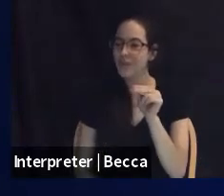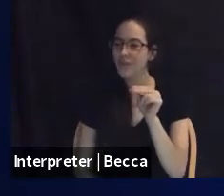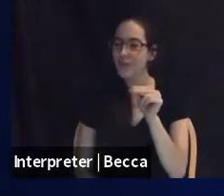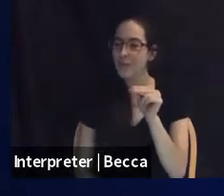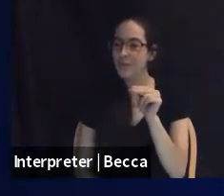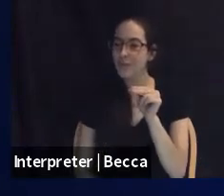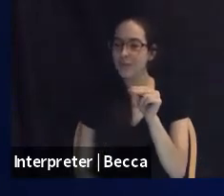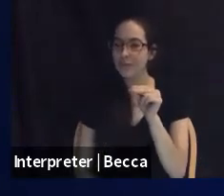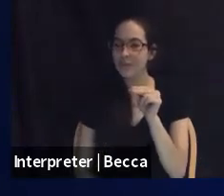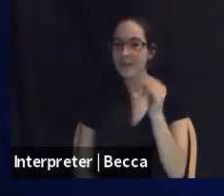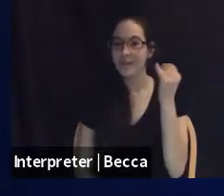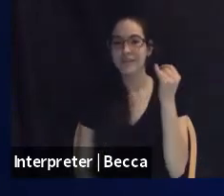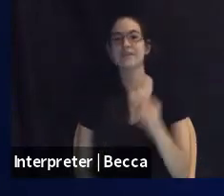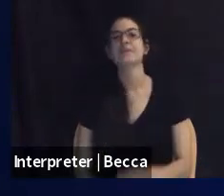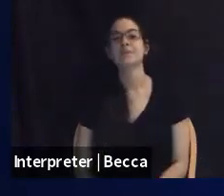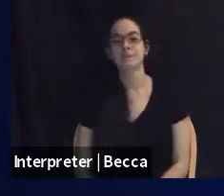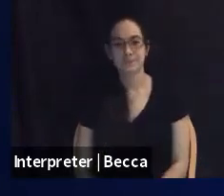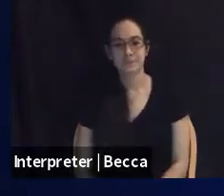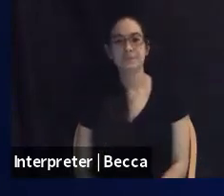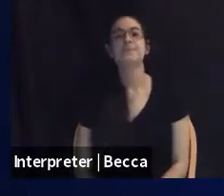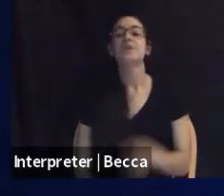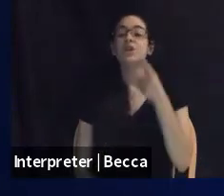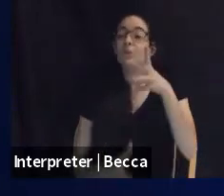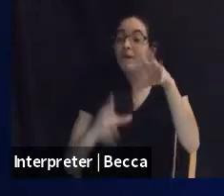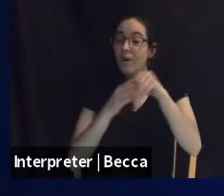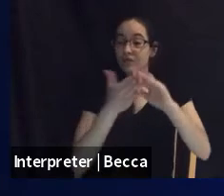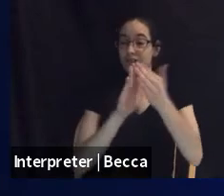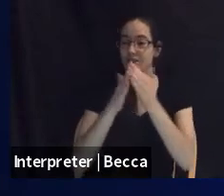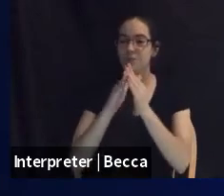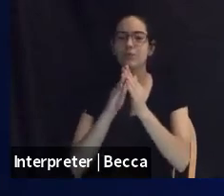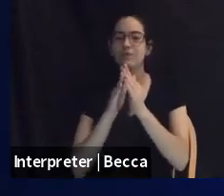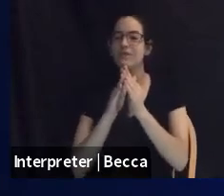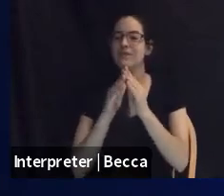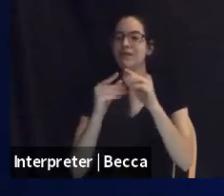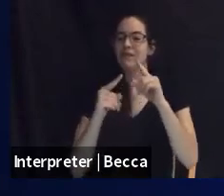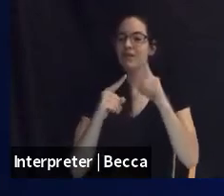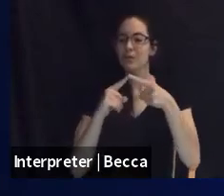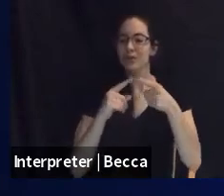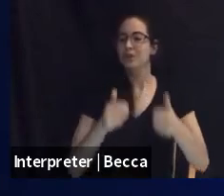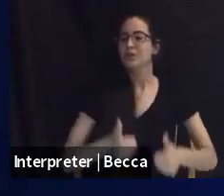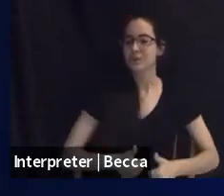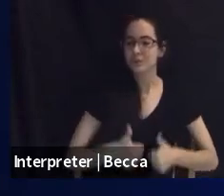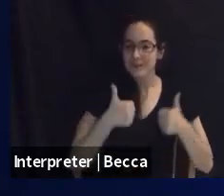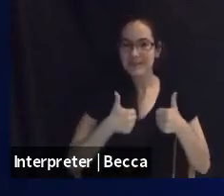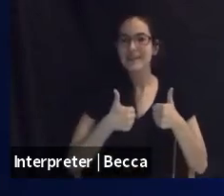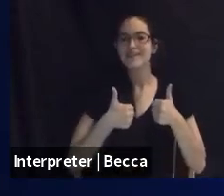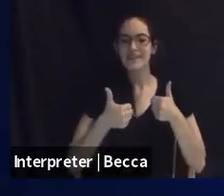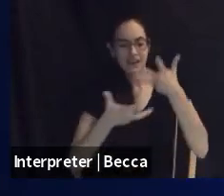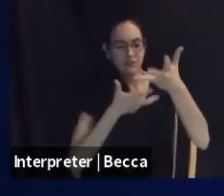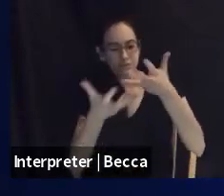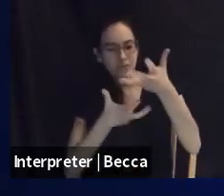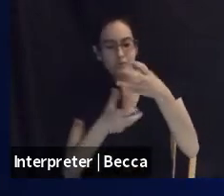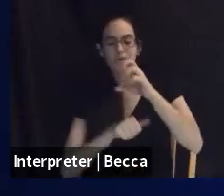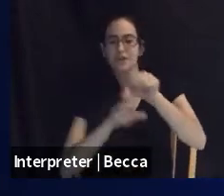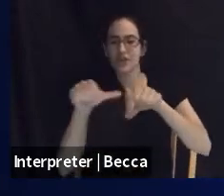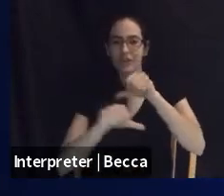if you're one of those people. You're in community when you begin to live out these characteristics. And until then, you're just